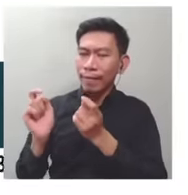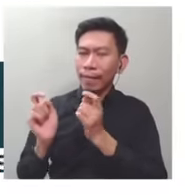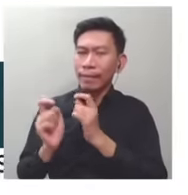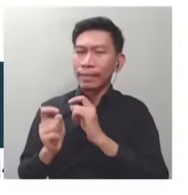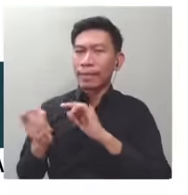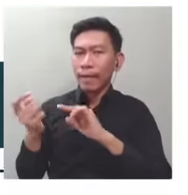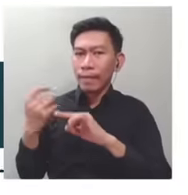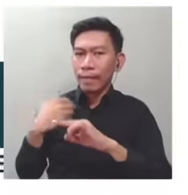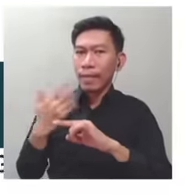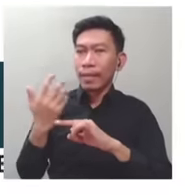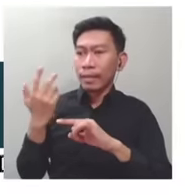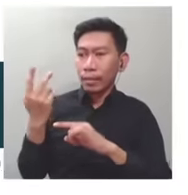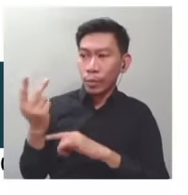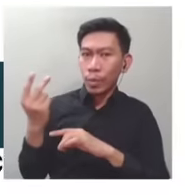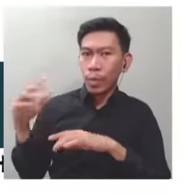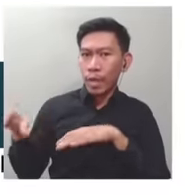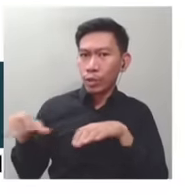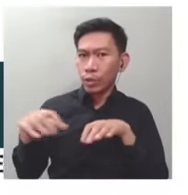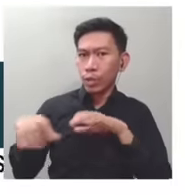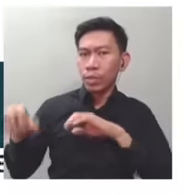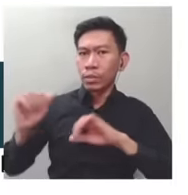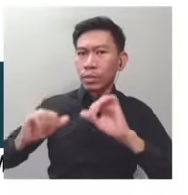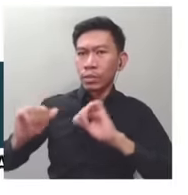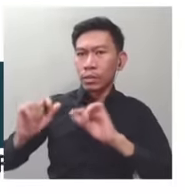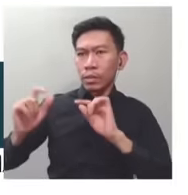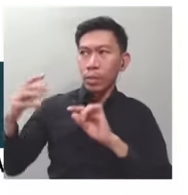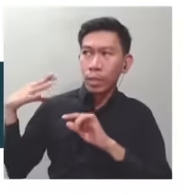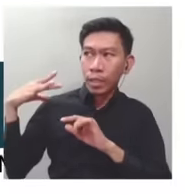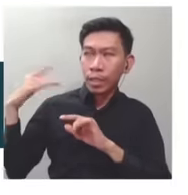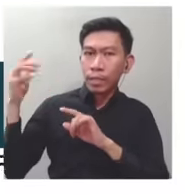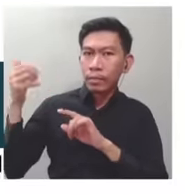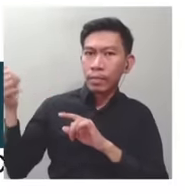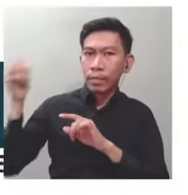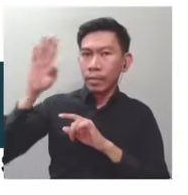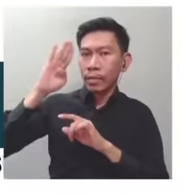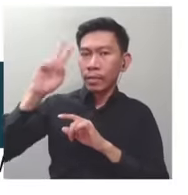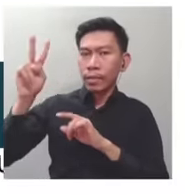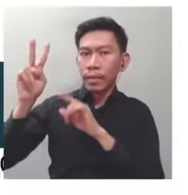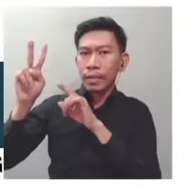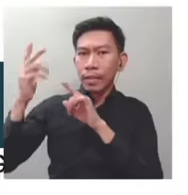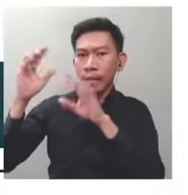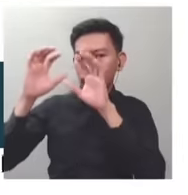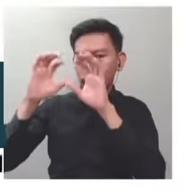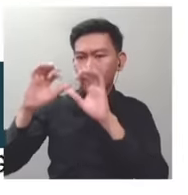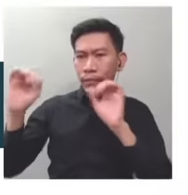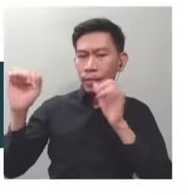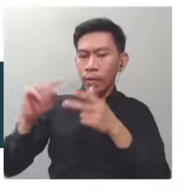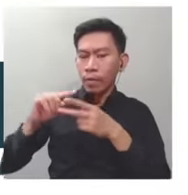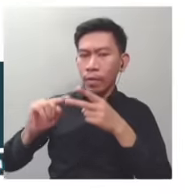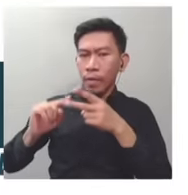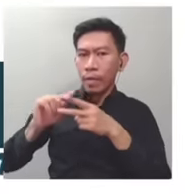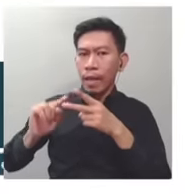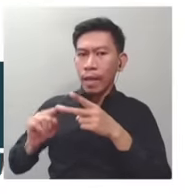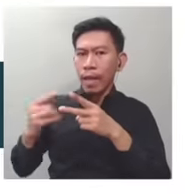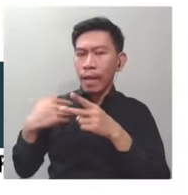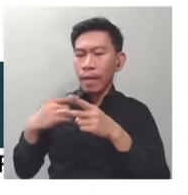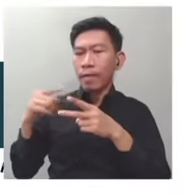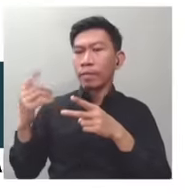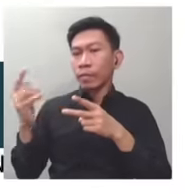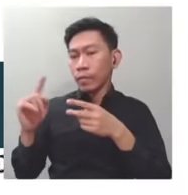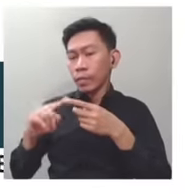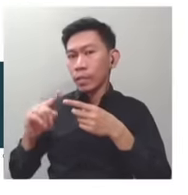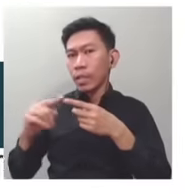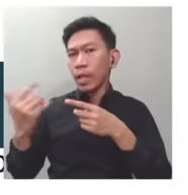being awaited from the commander-in-chief, the Philippine government. I want to talk about the buoys that were set up